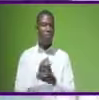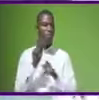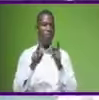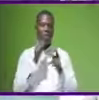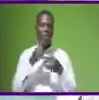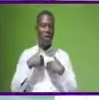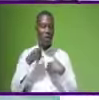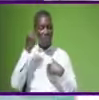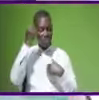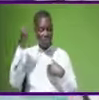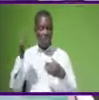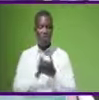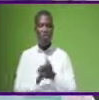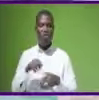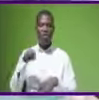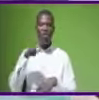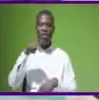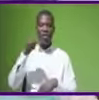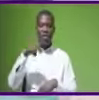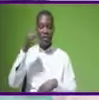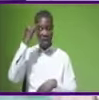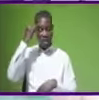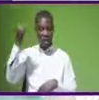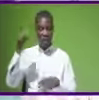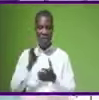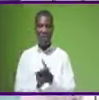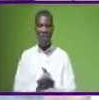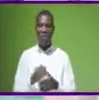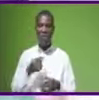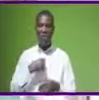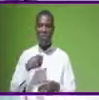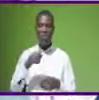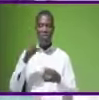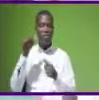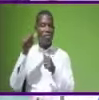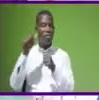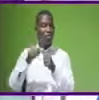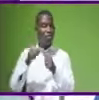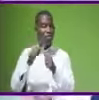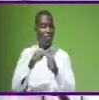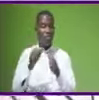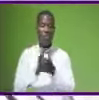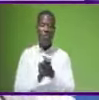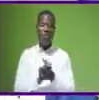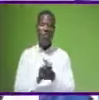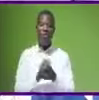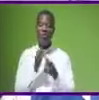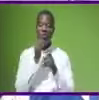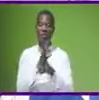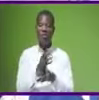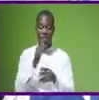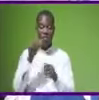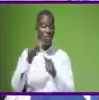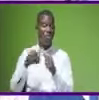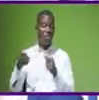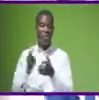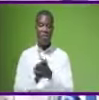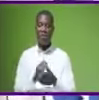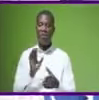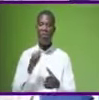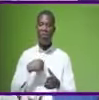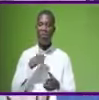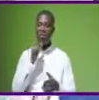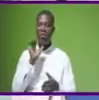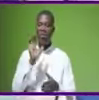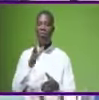knowledge ye hia knowledge yes I'm ready for everything me nyaw sofo na